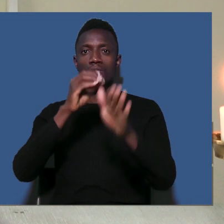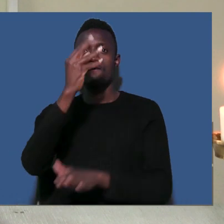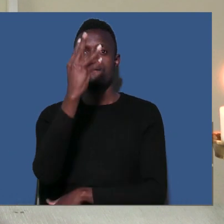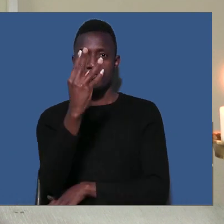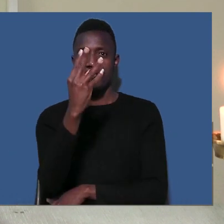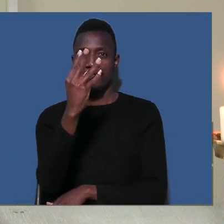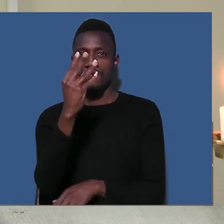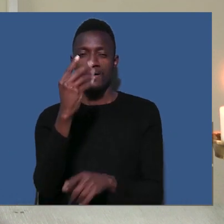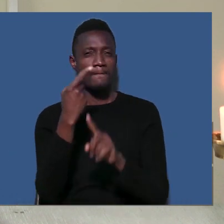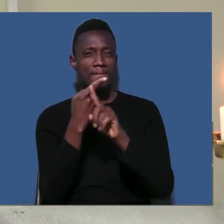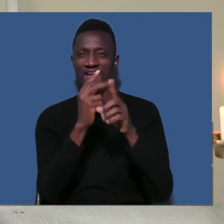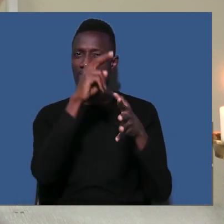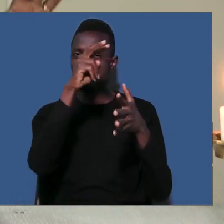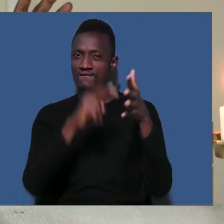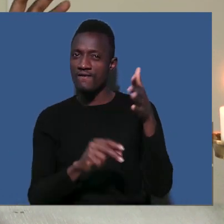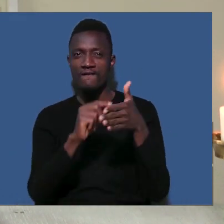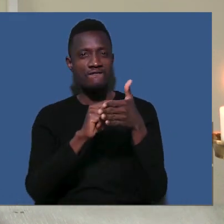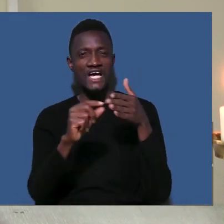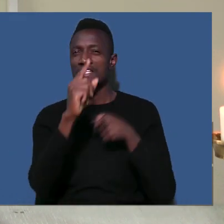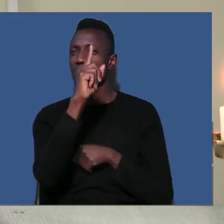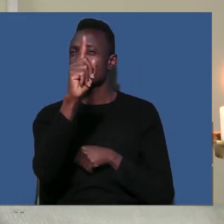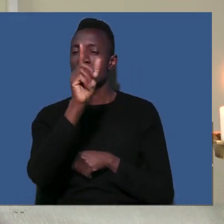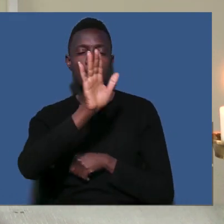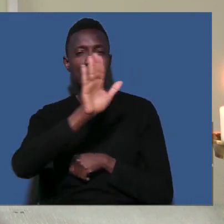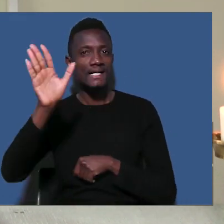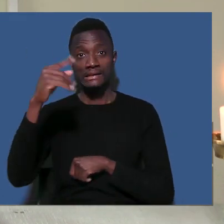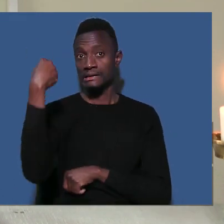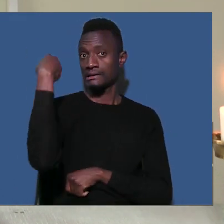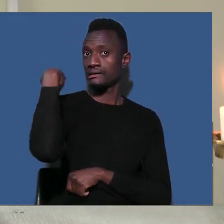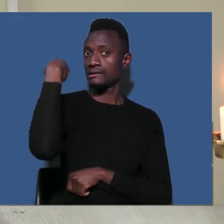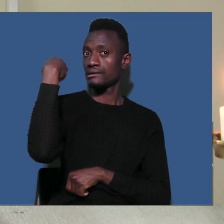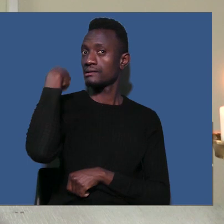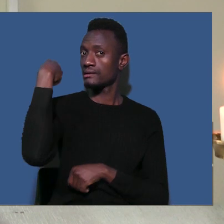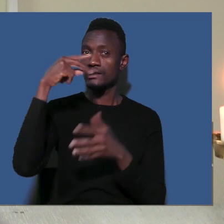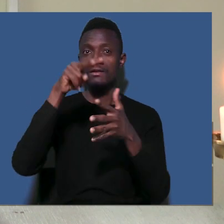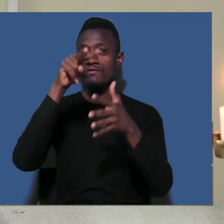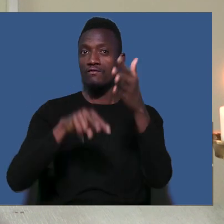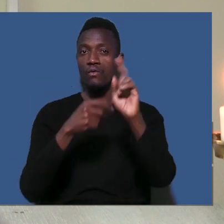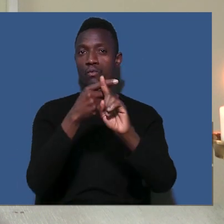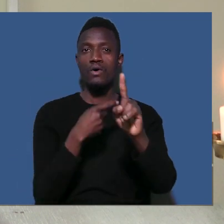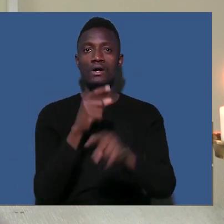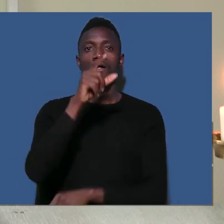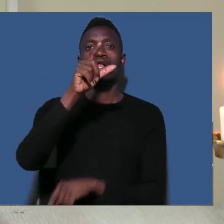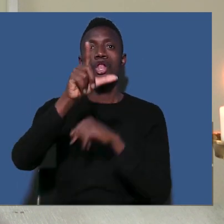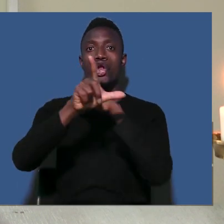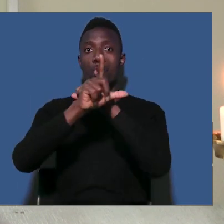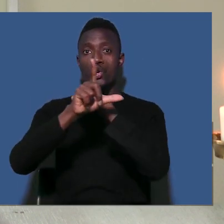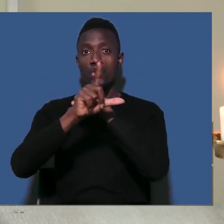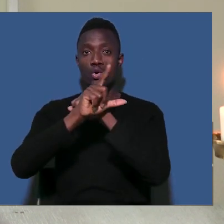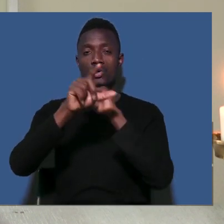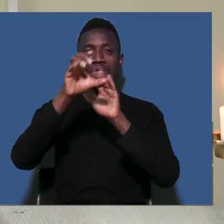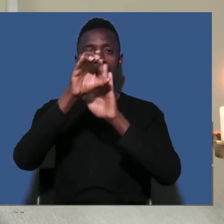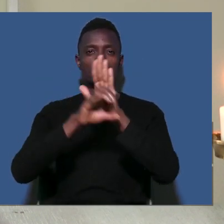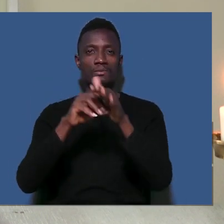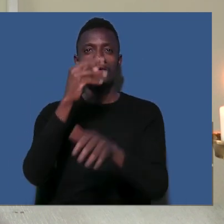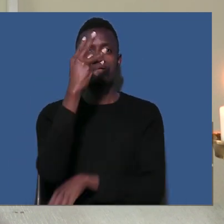verse. The passage which we read yesterday, that is the Gospel according to Luke, chapter 4,